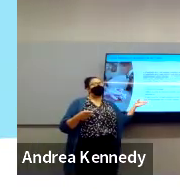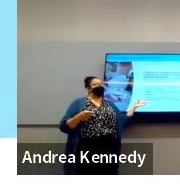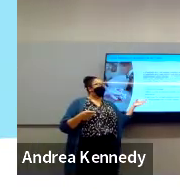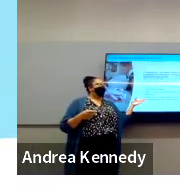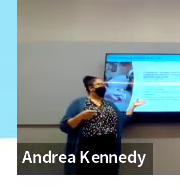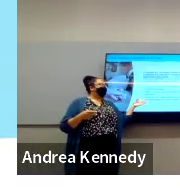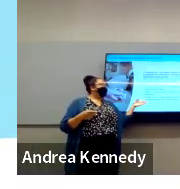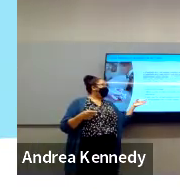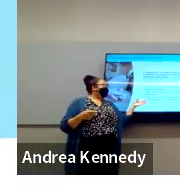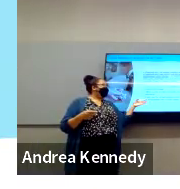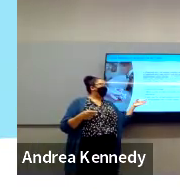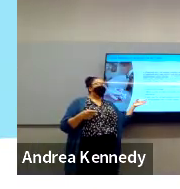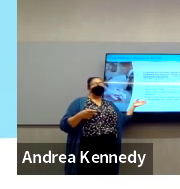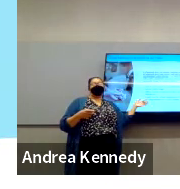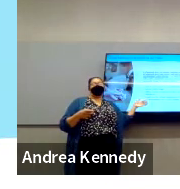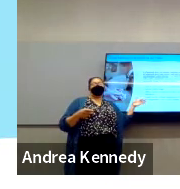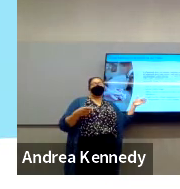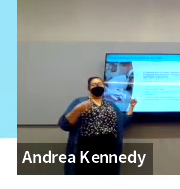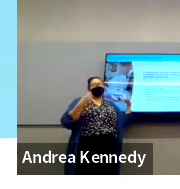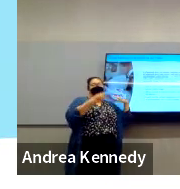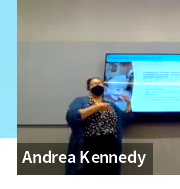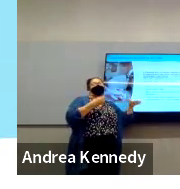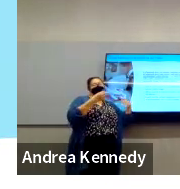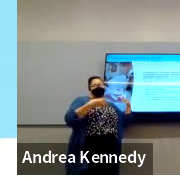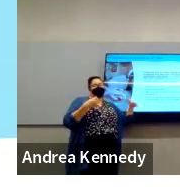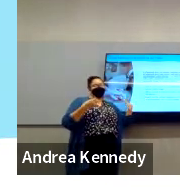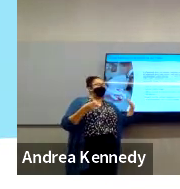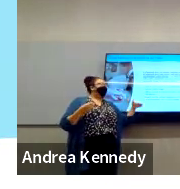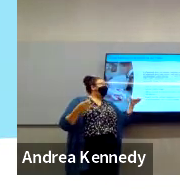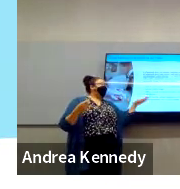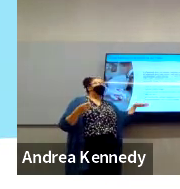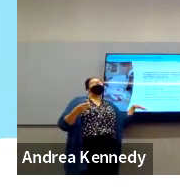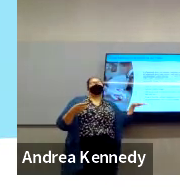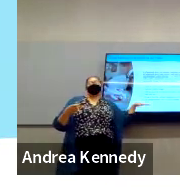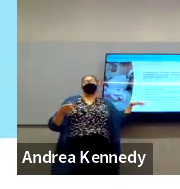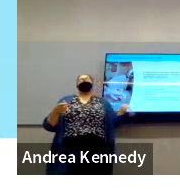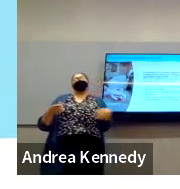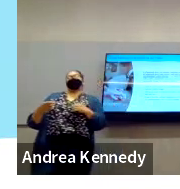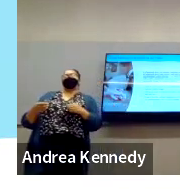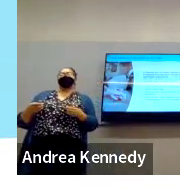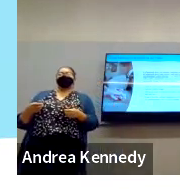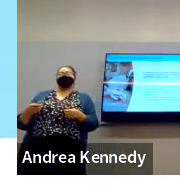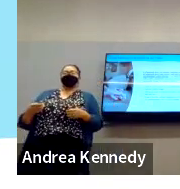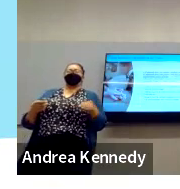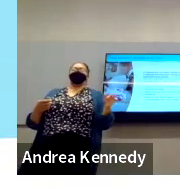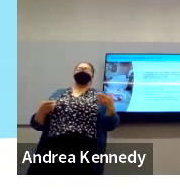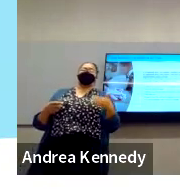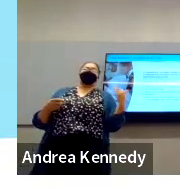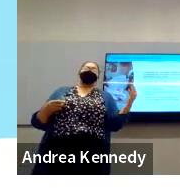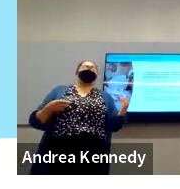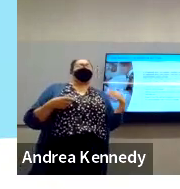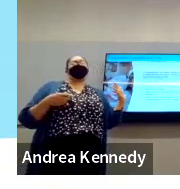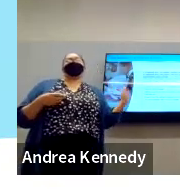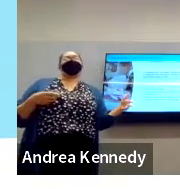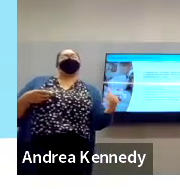continues to try to have them pay through a RUB system, then the tenant can actually file a petition with